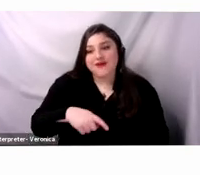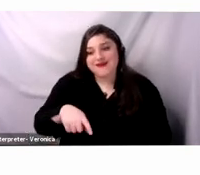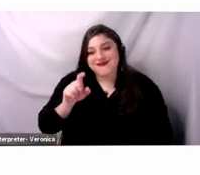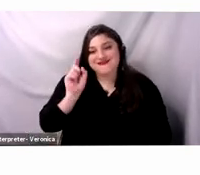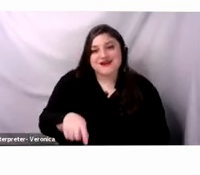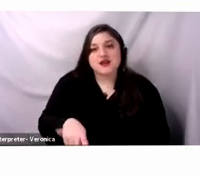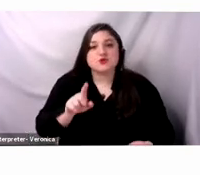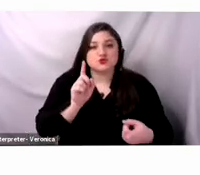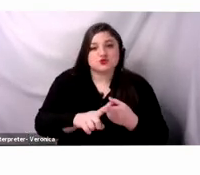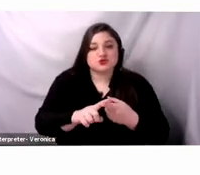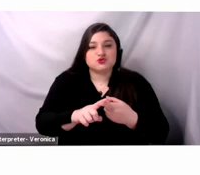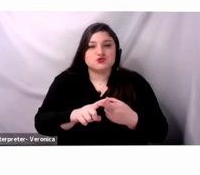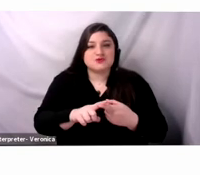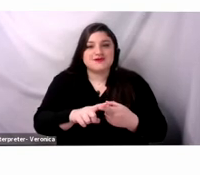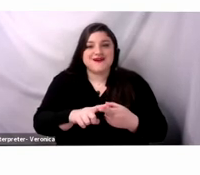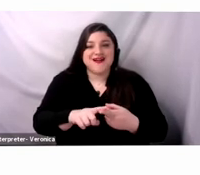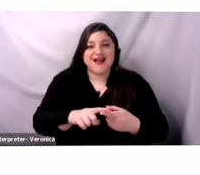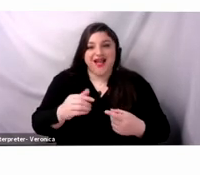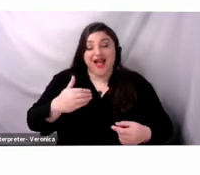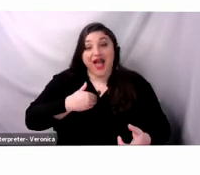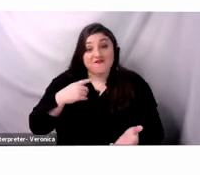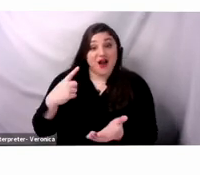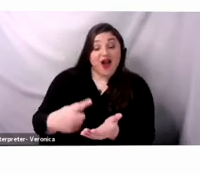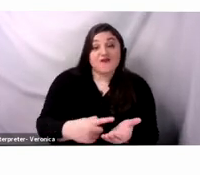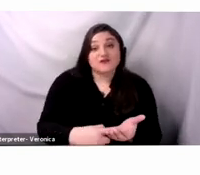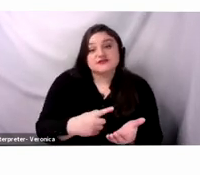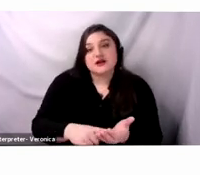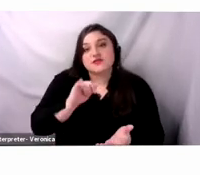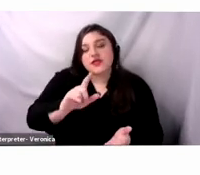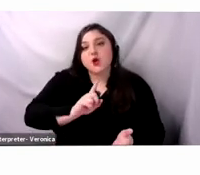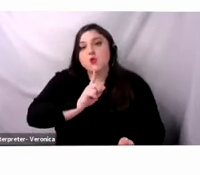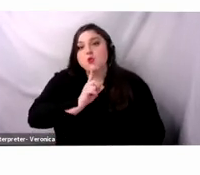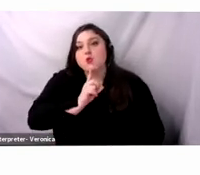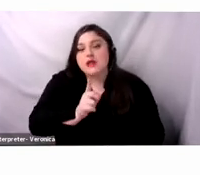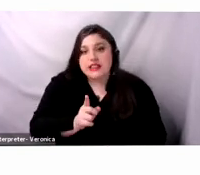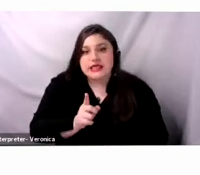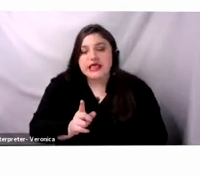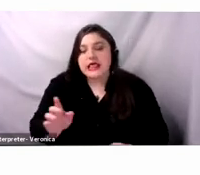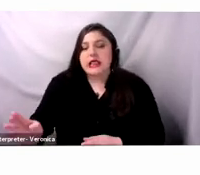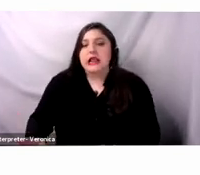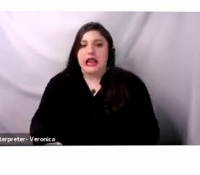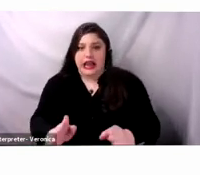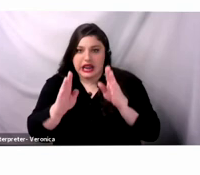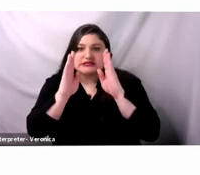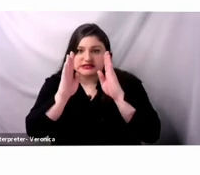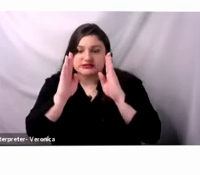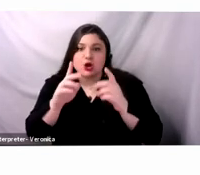hear when the Global South is talking,